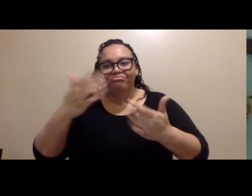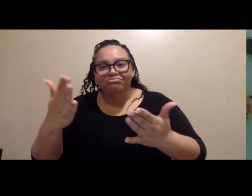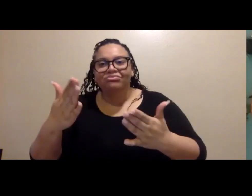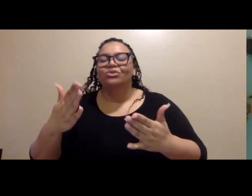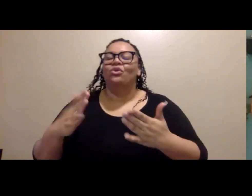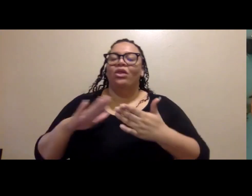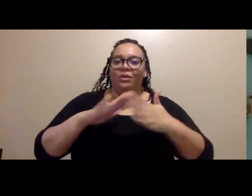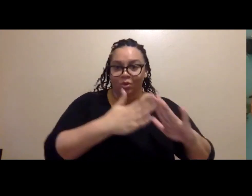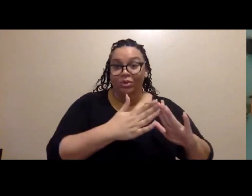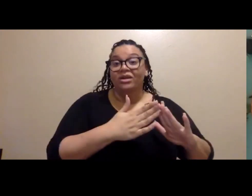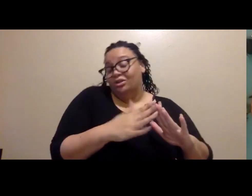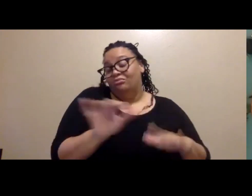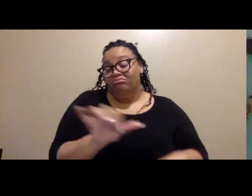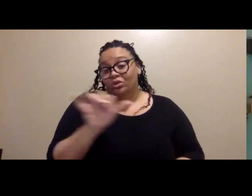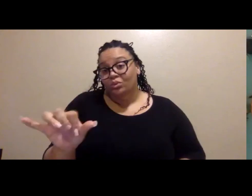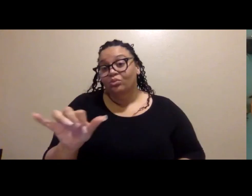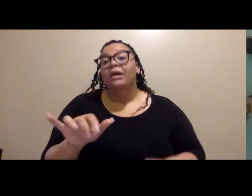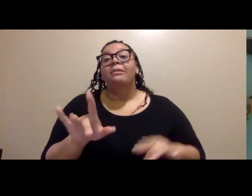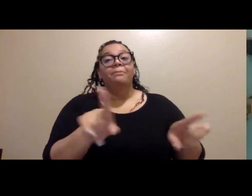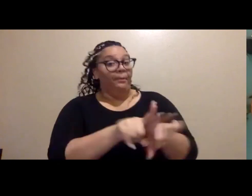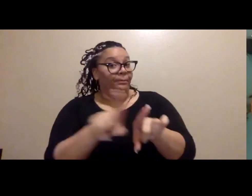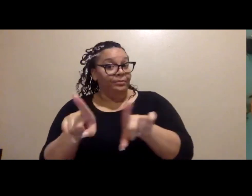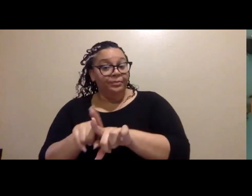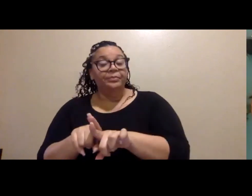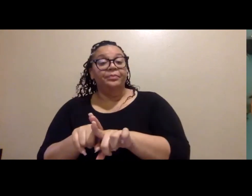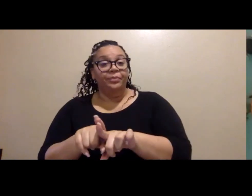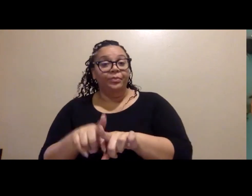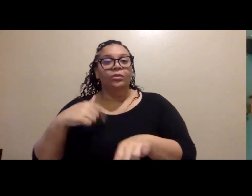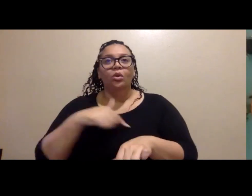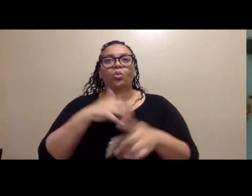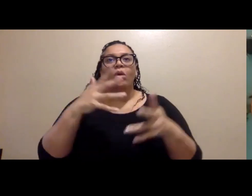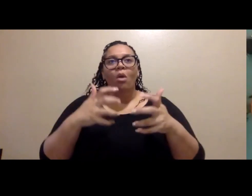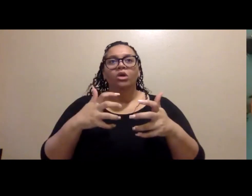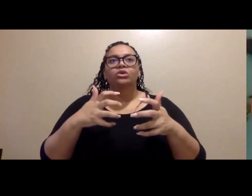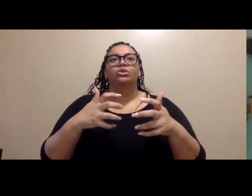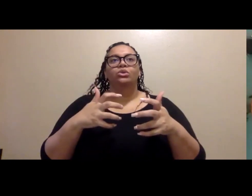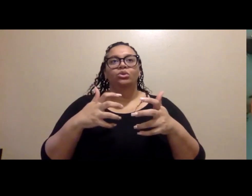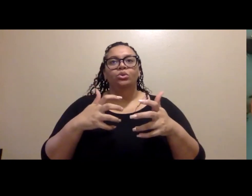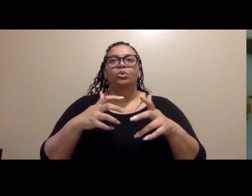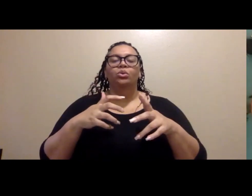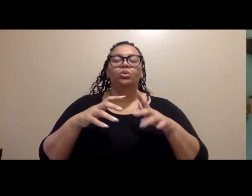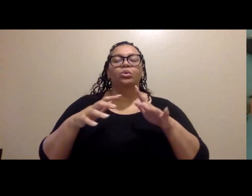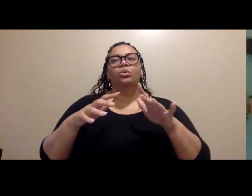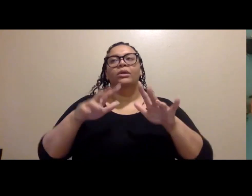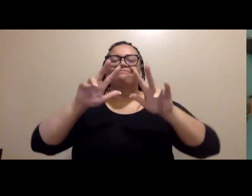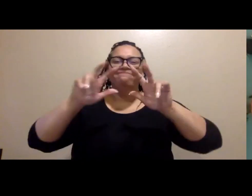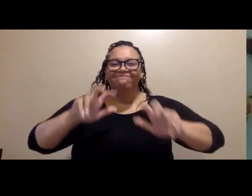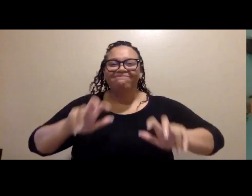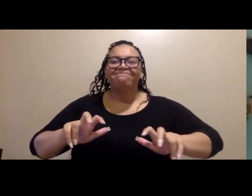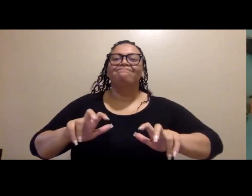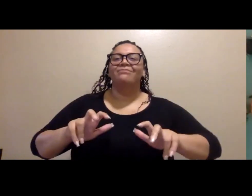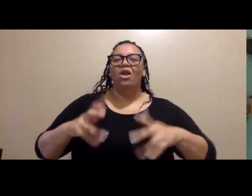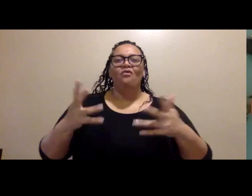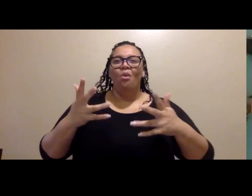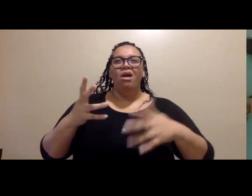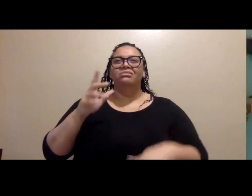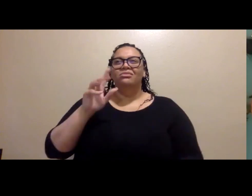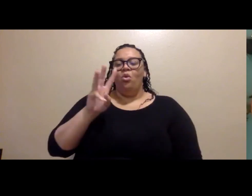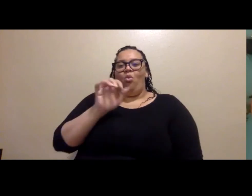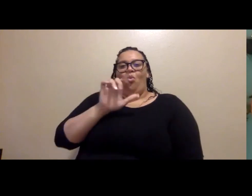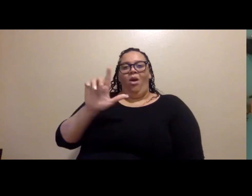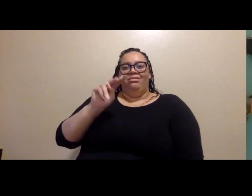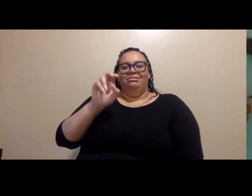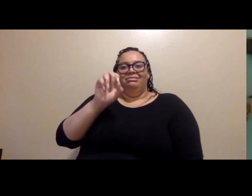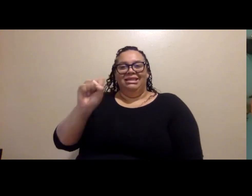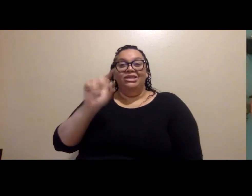as well too. So, and then we also just want to break down what wellness actually looks like, right? Sometimes there is this idea that wellness looks